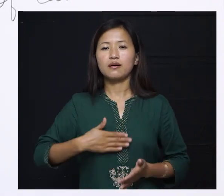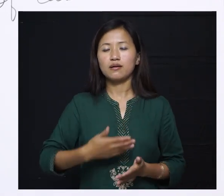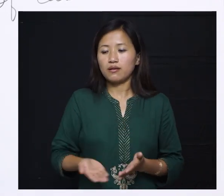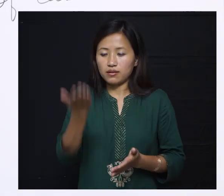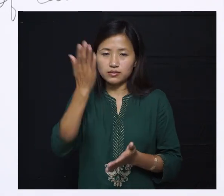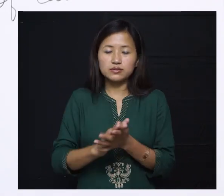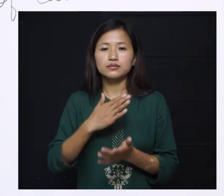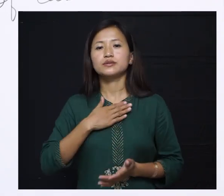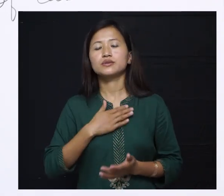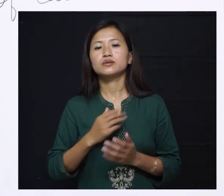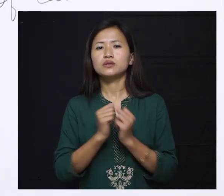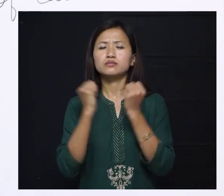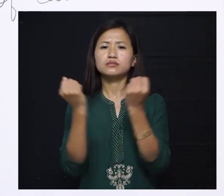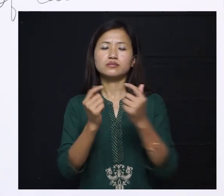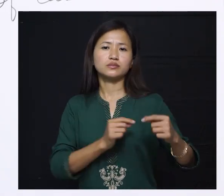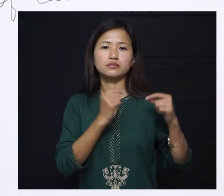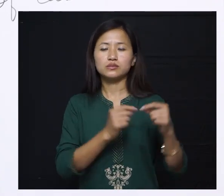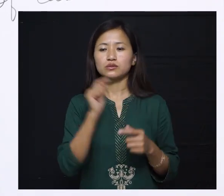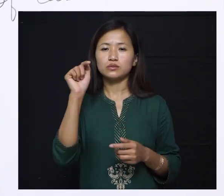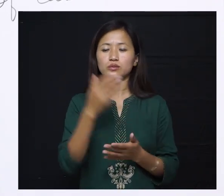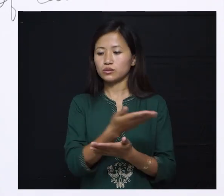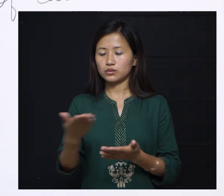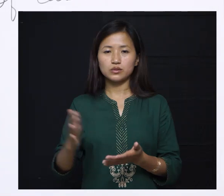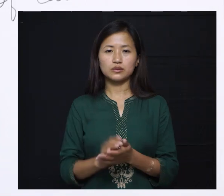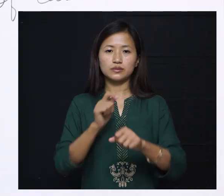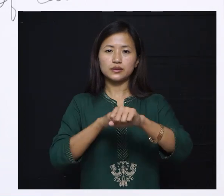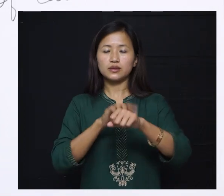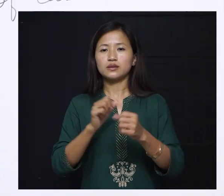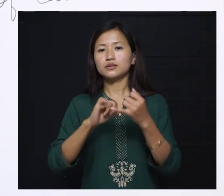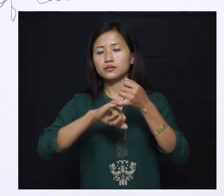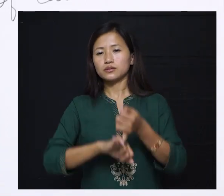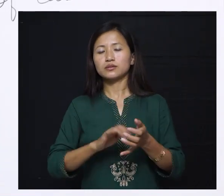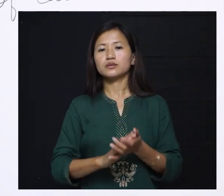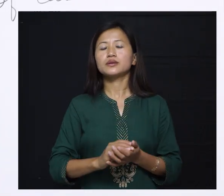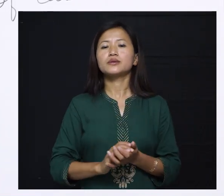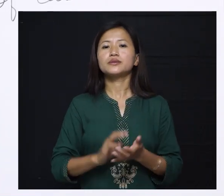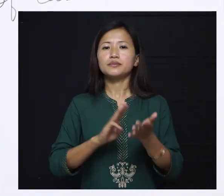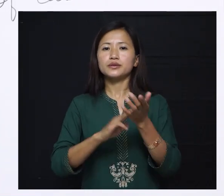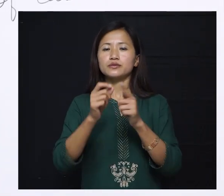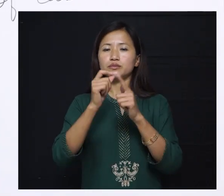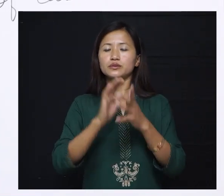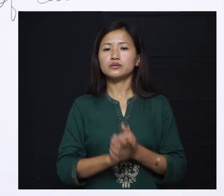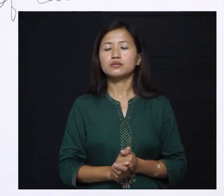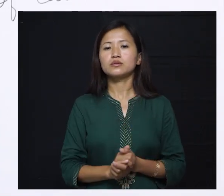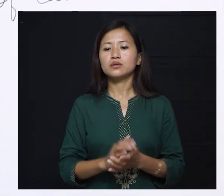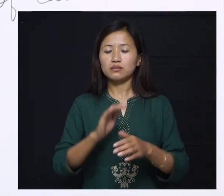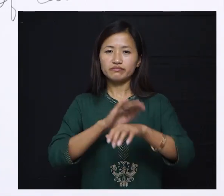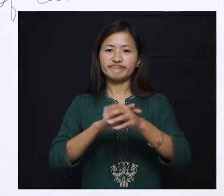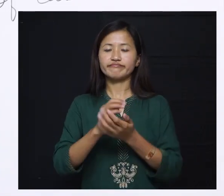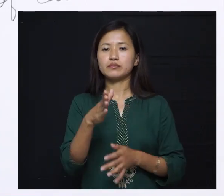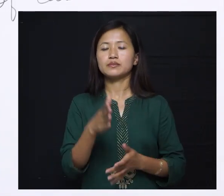and there was no such social evils during those times. However, in southern India during the medieval period, there was this